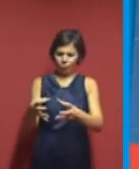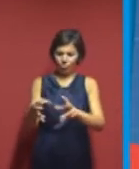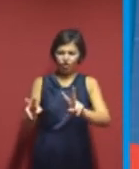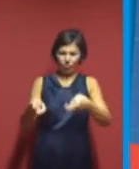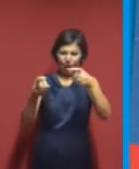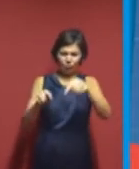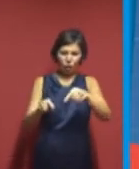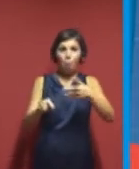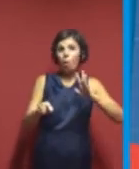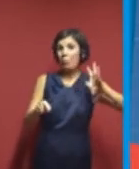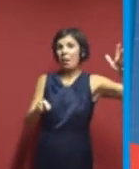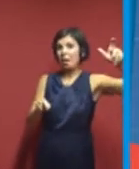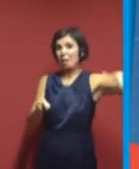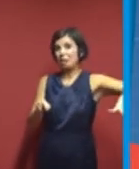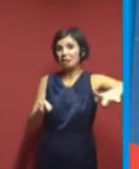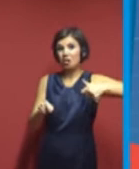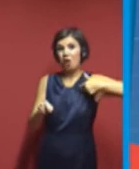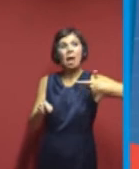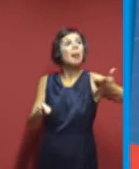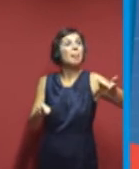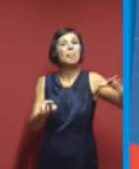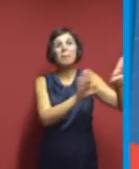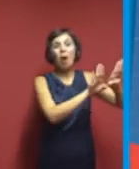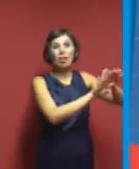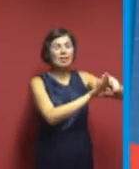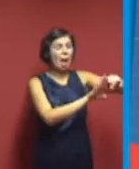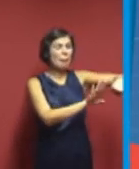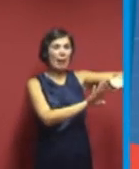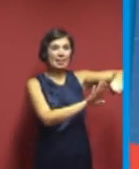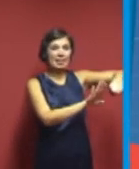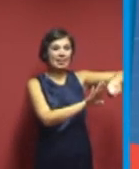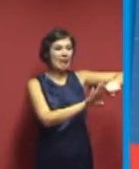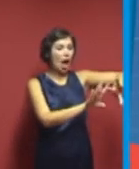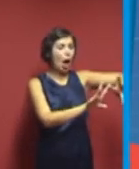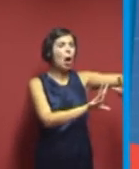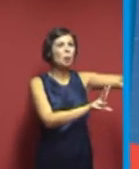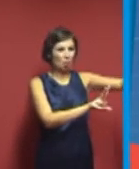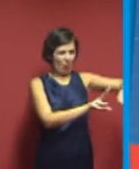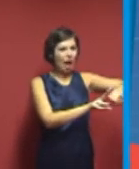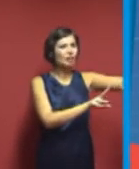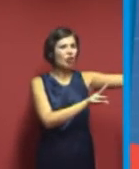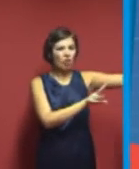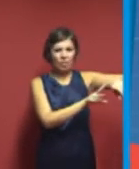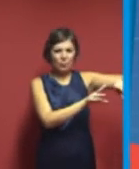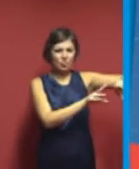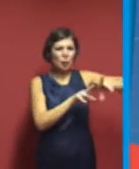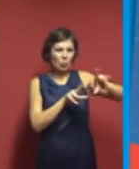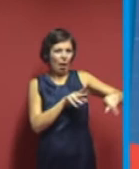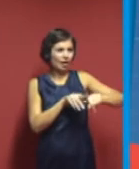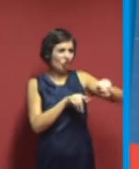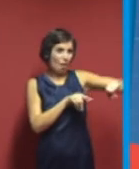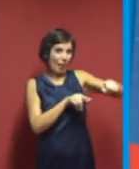know, people laugh at these, they seem funny to us, but what they really are design interventions by people who are just